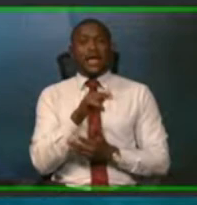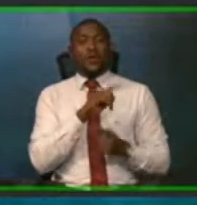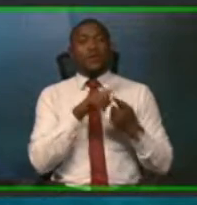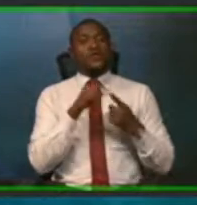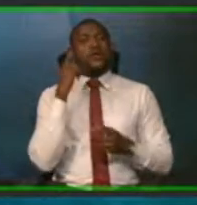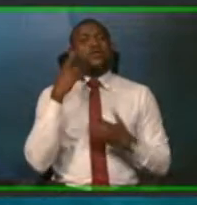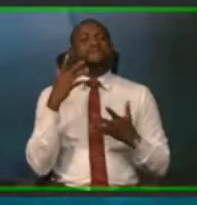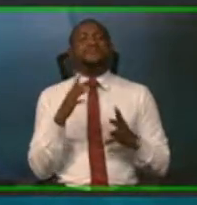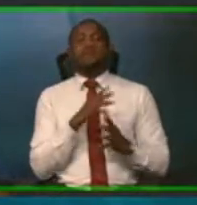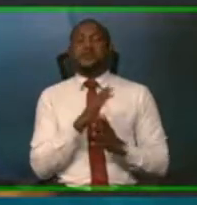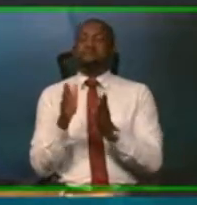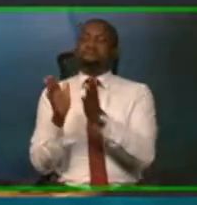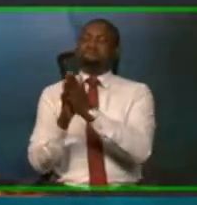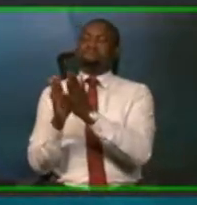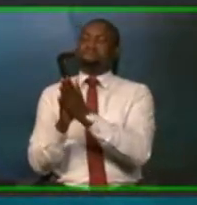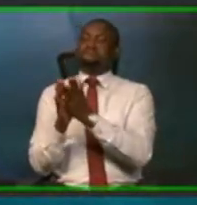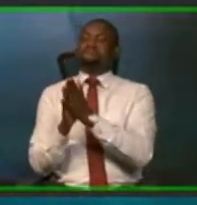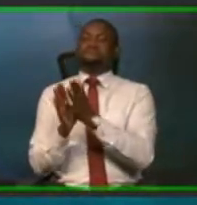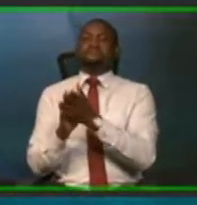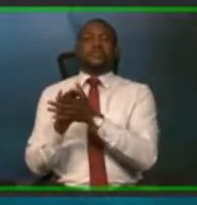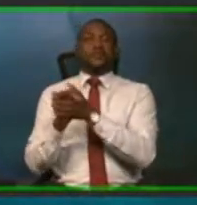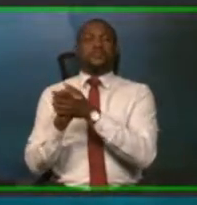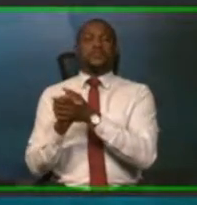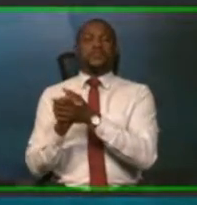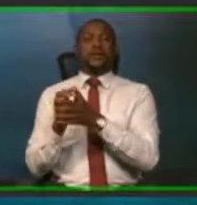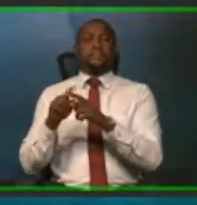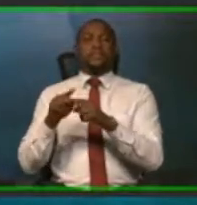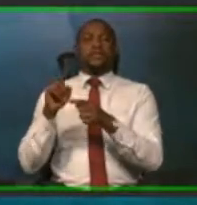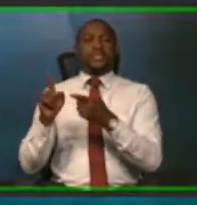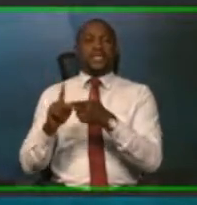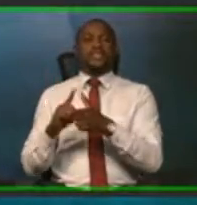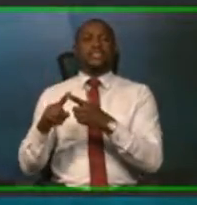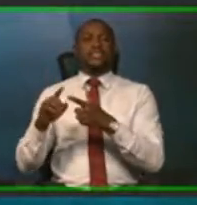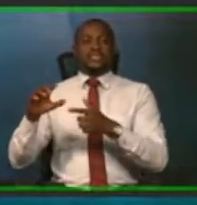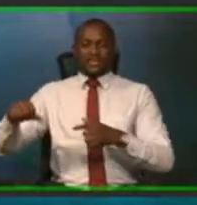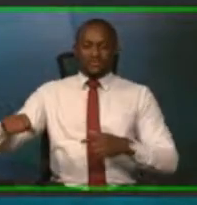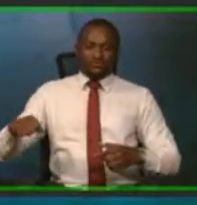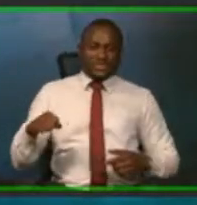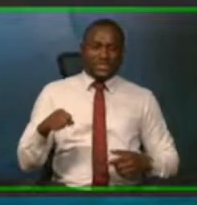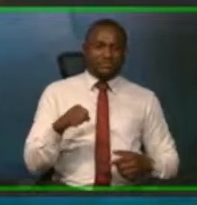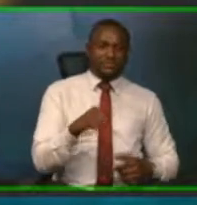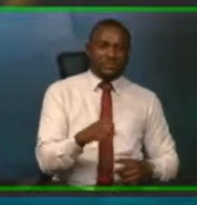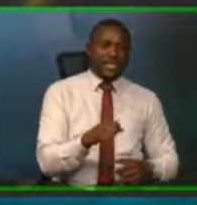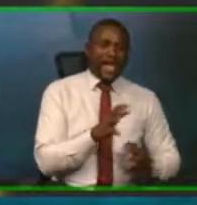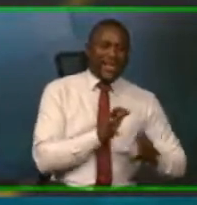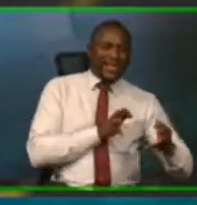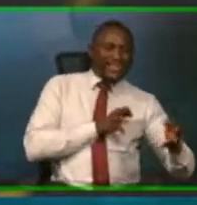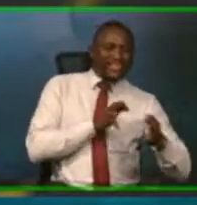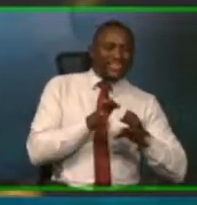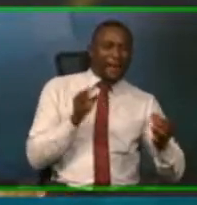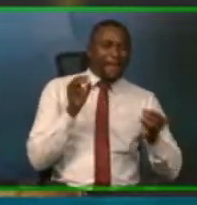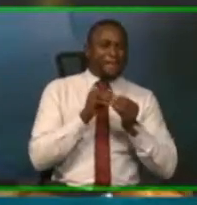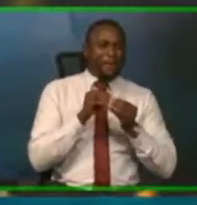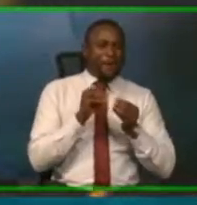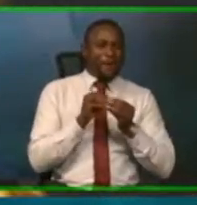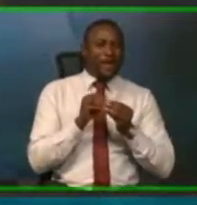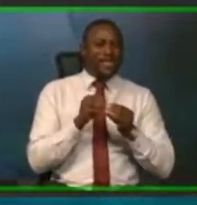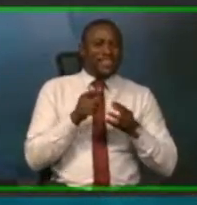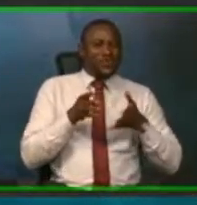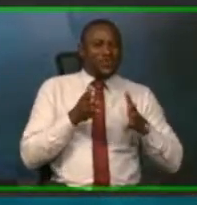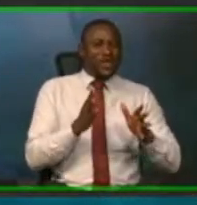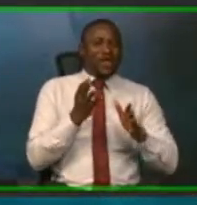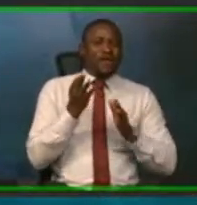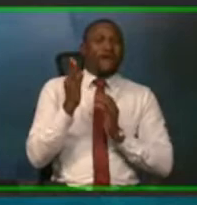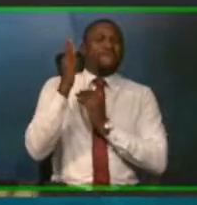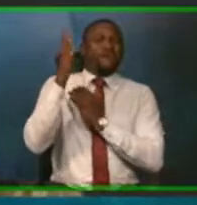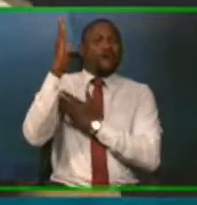They didn't discourage him. But then they took him unto them and, read with me, expounded unto him the way of